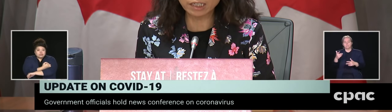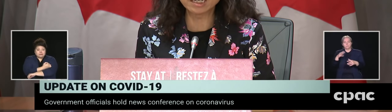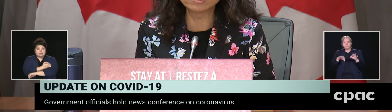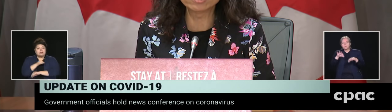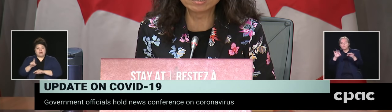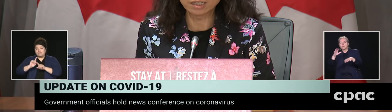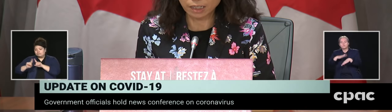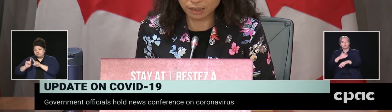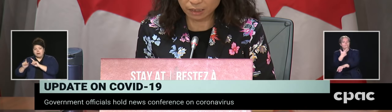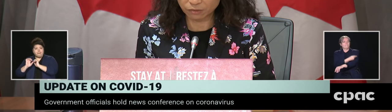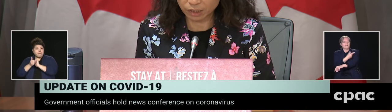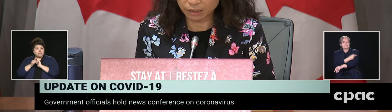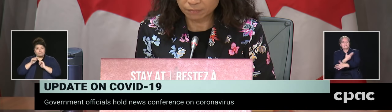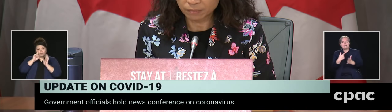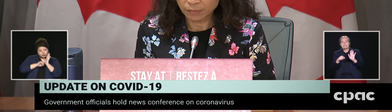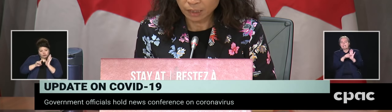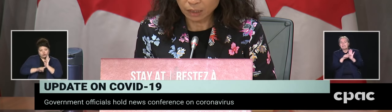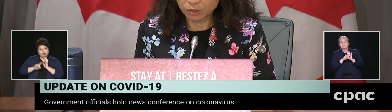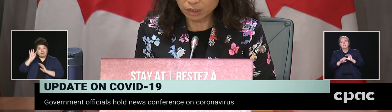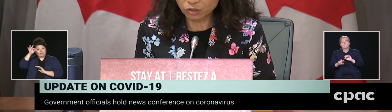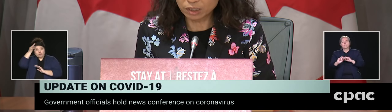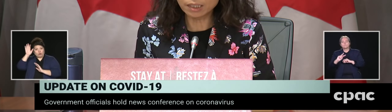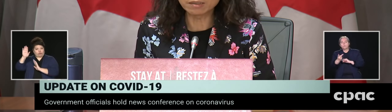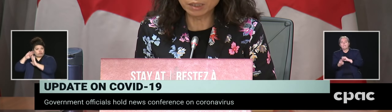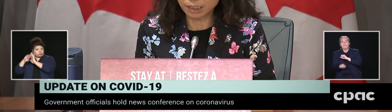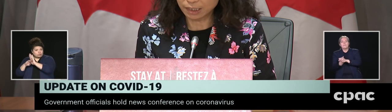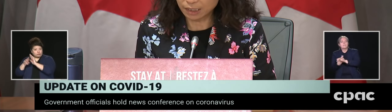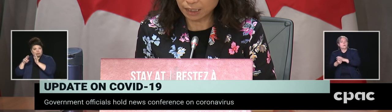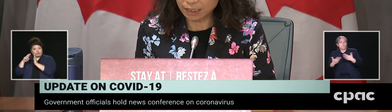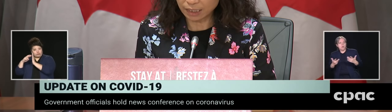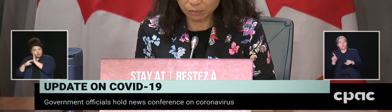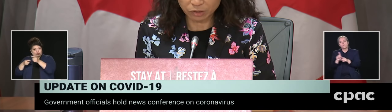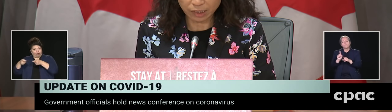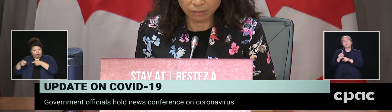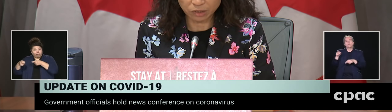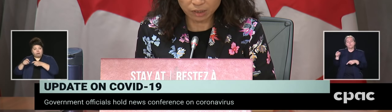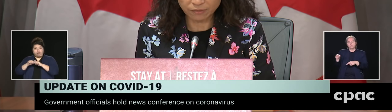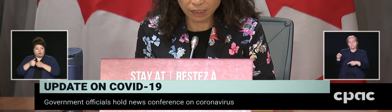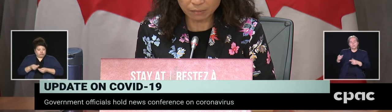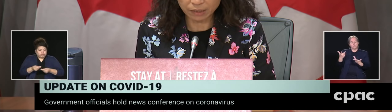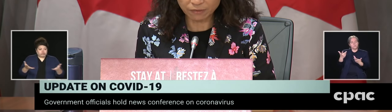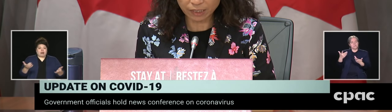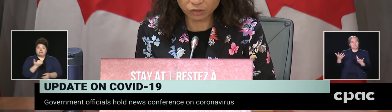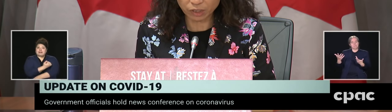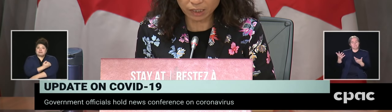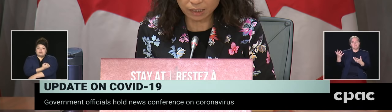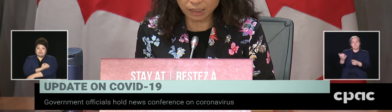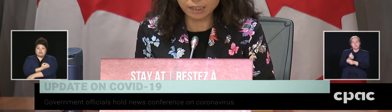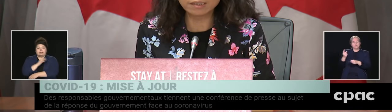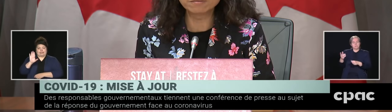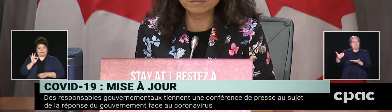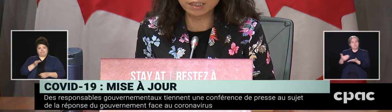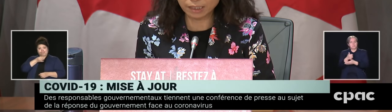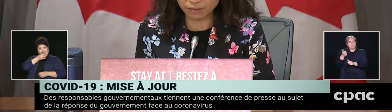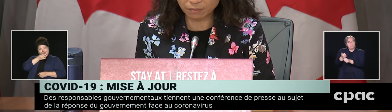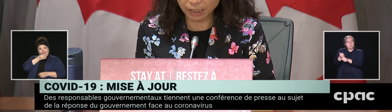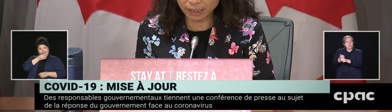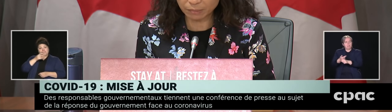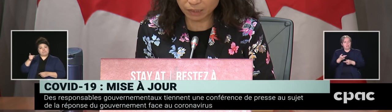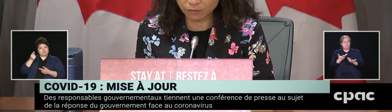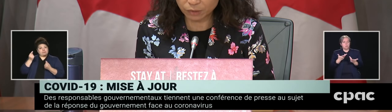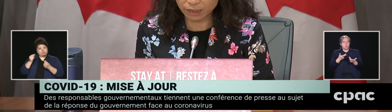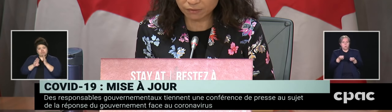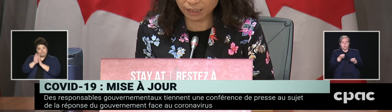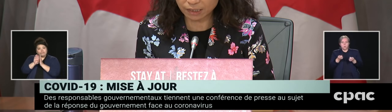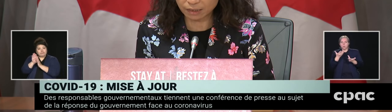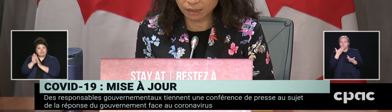federal regulation and delivery. It was this unique ability that enabled him to develop and fast-track a 1957